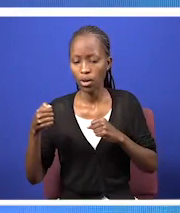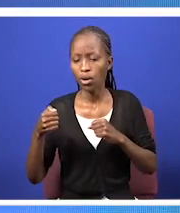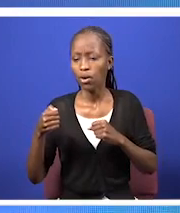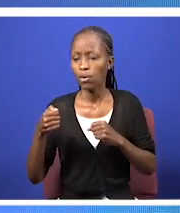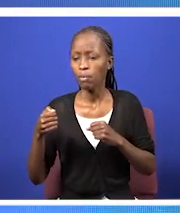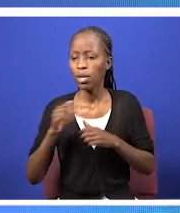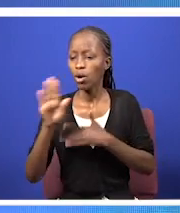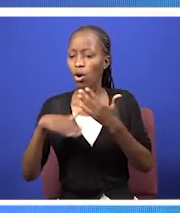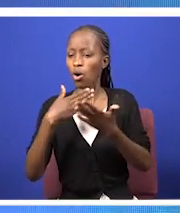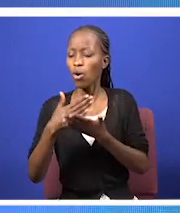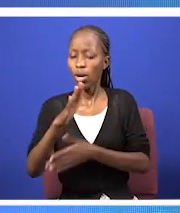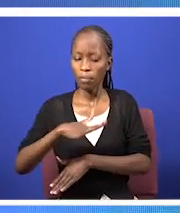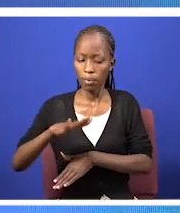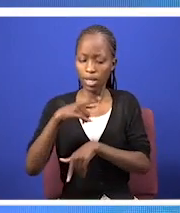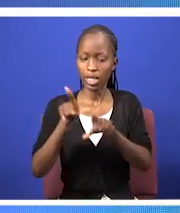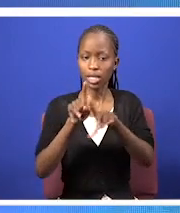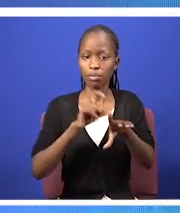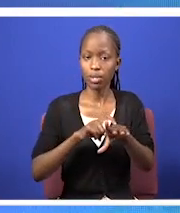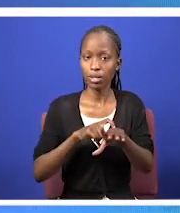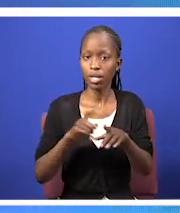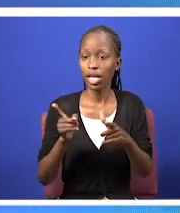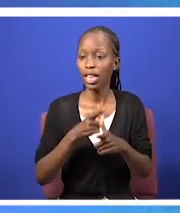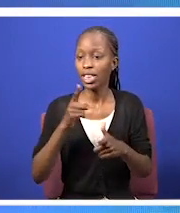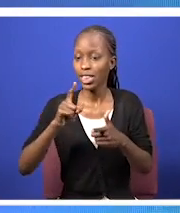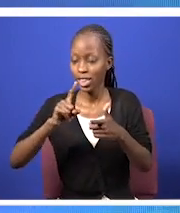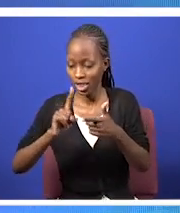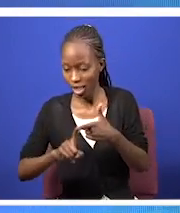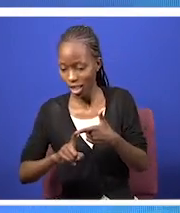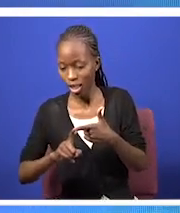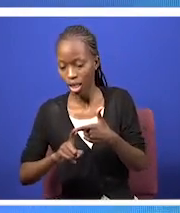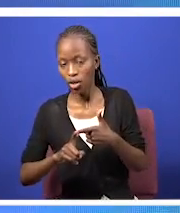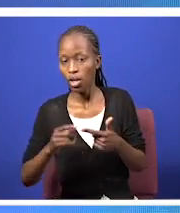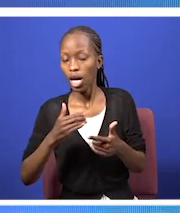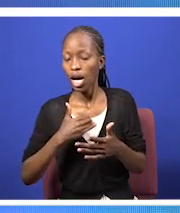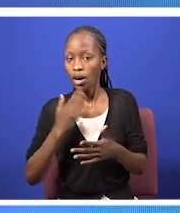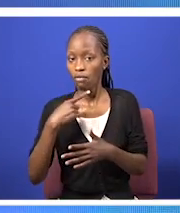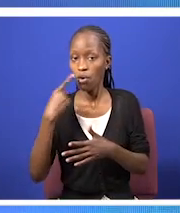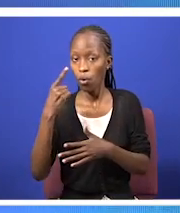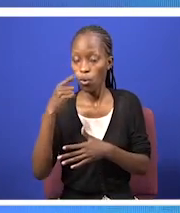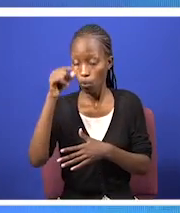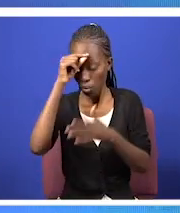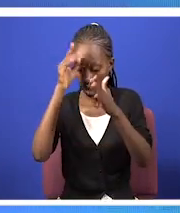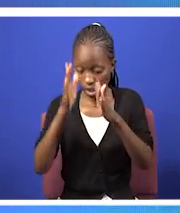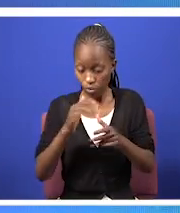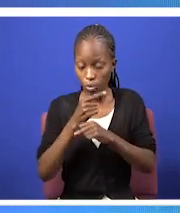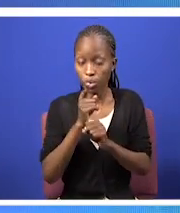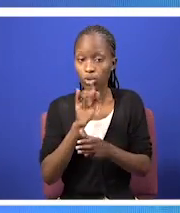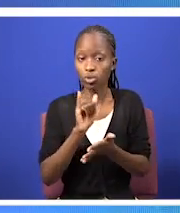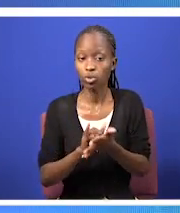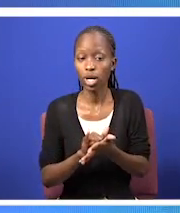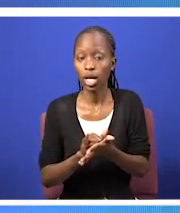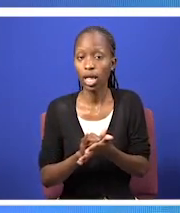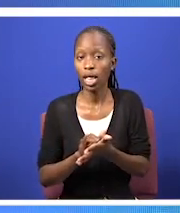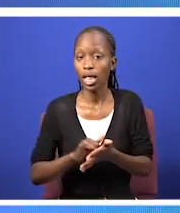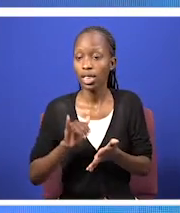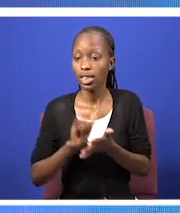in every part of the domain, then governors must be appointed to ensure the will